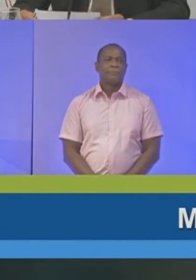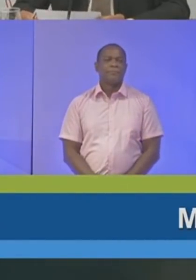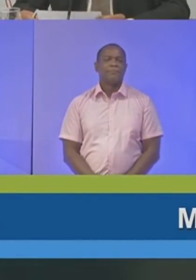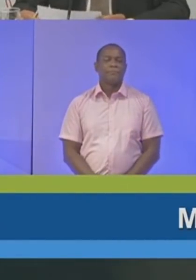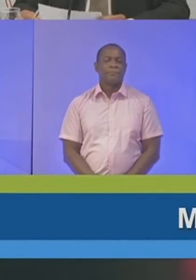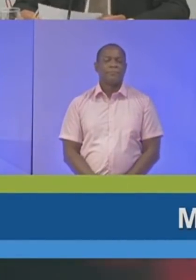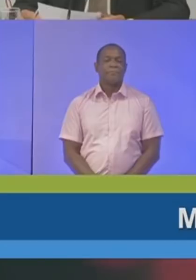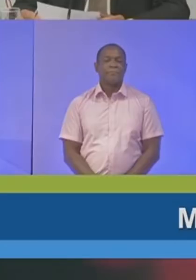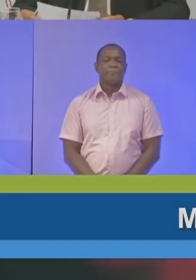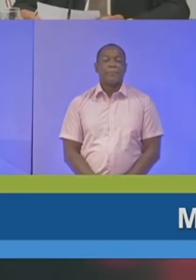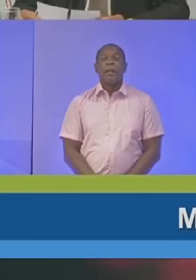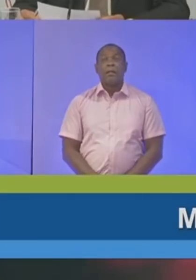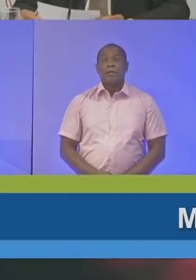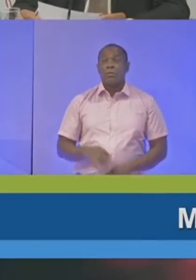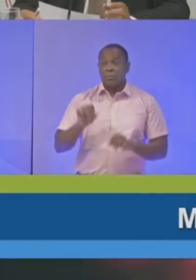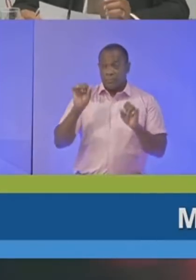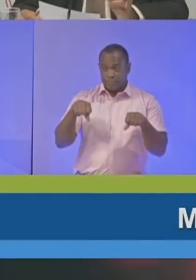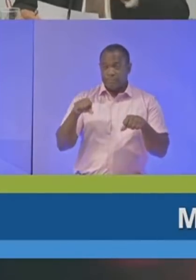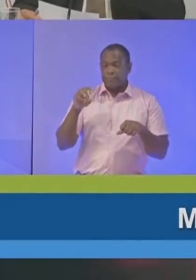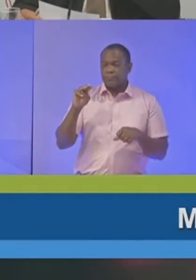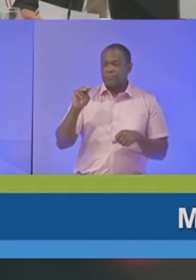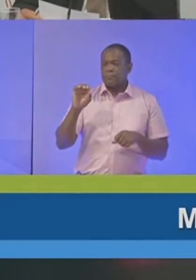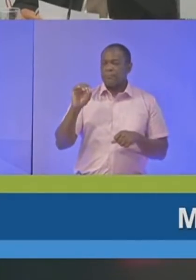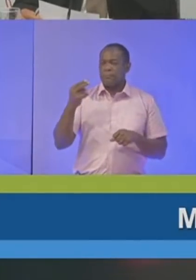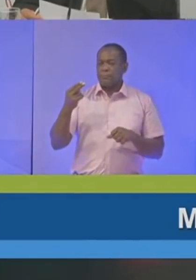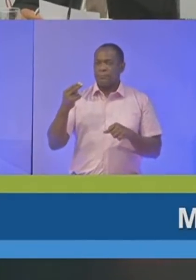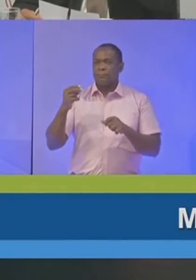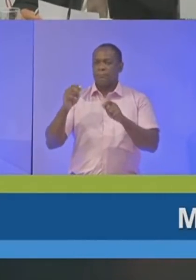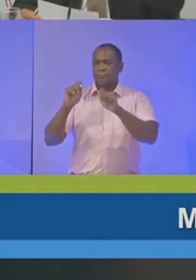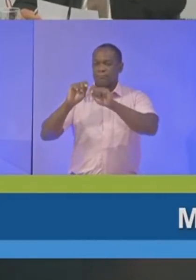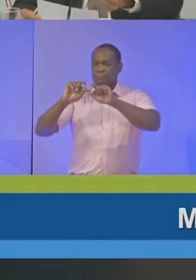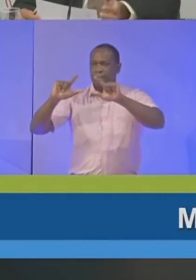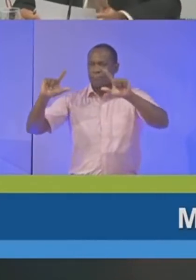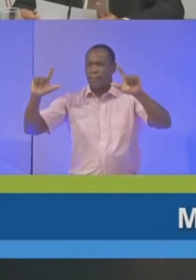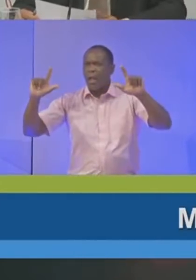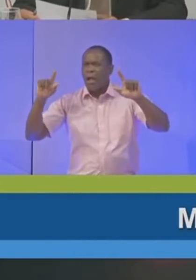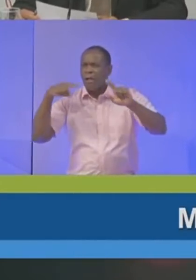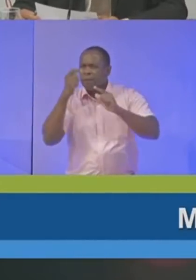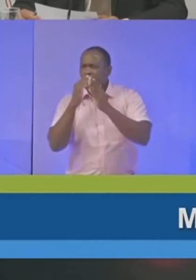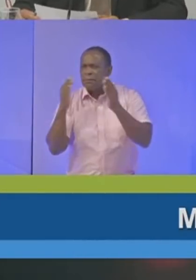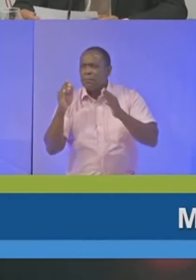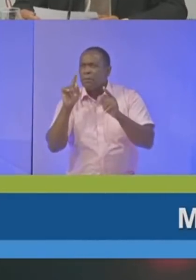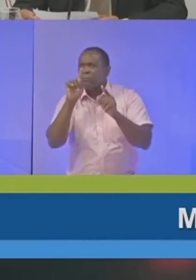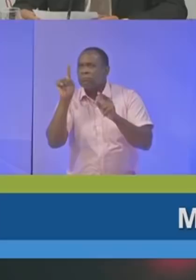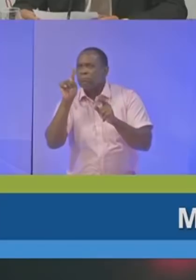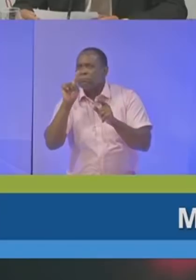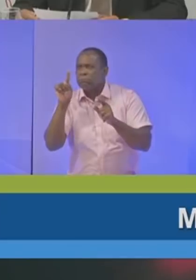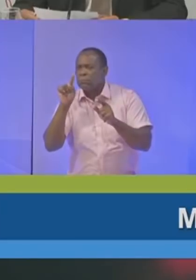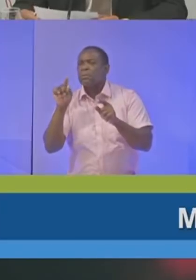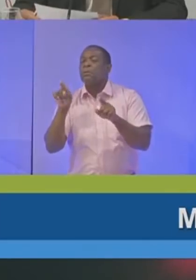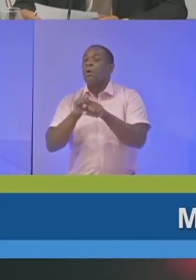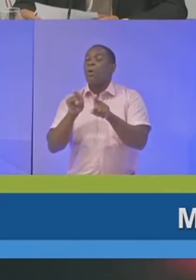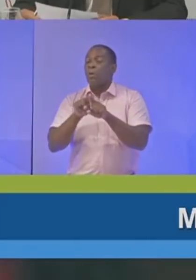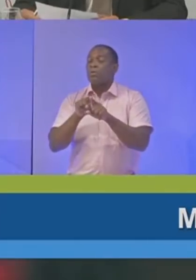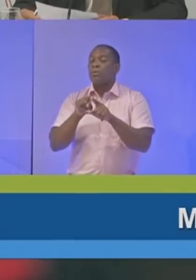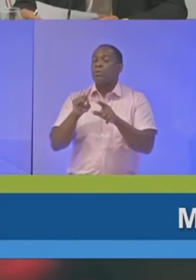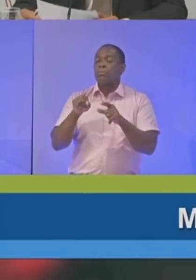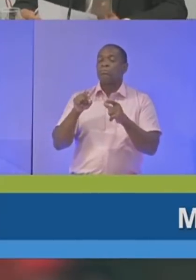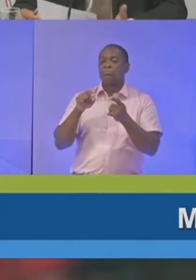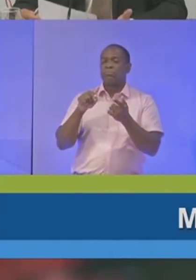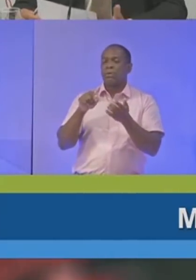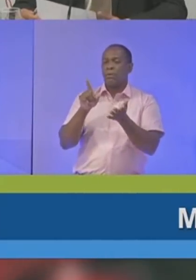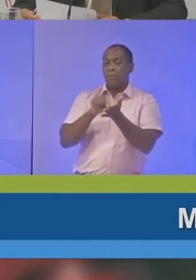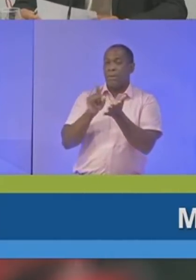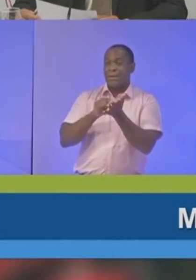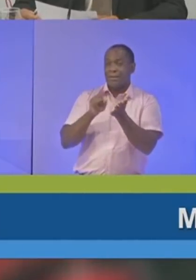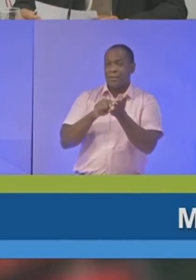social media and also print media. Similar sort of schedule if you receive your Sinopharm